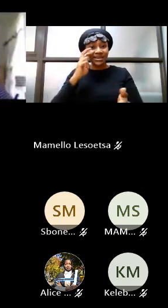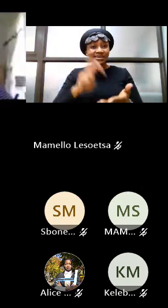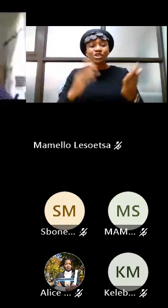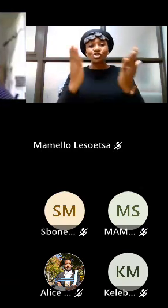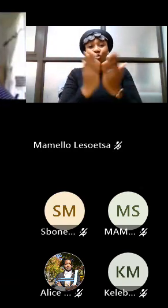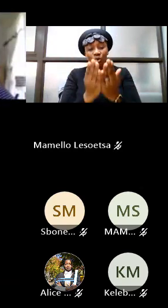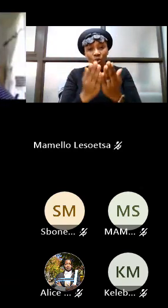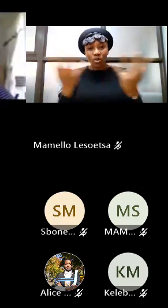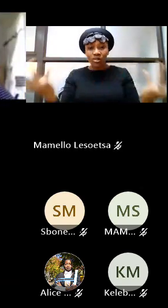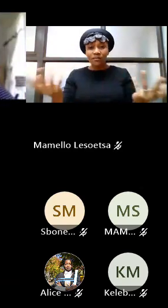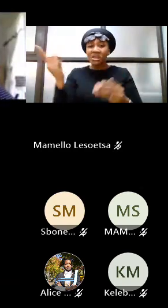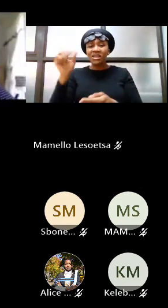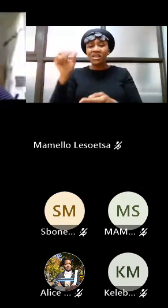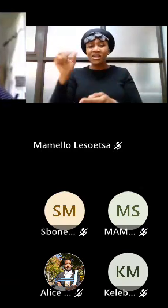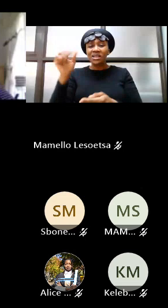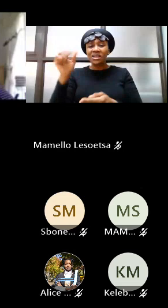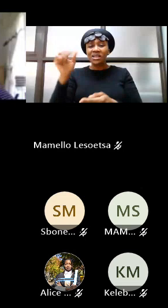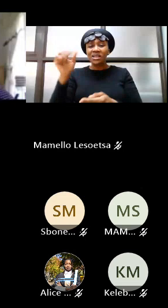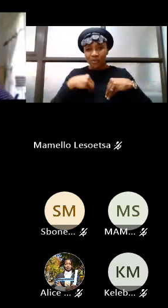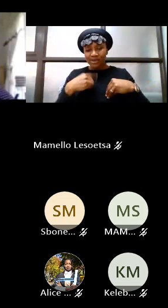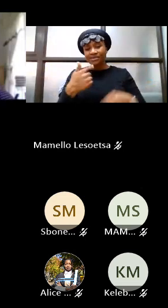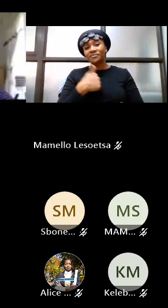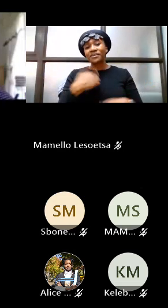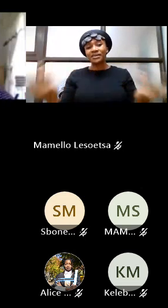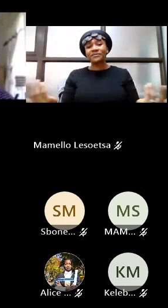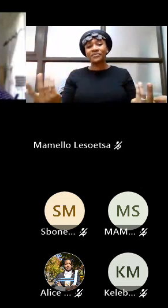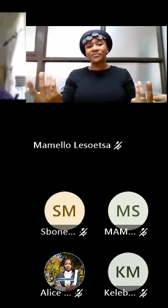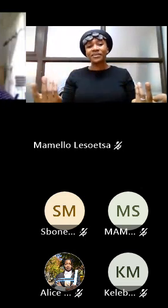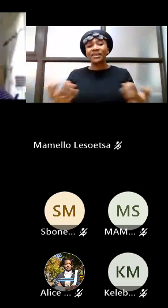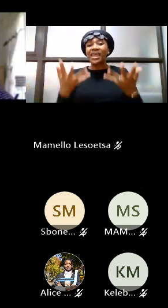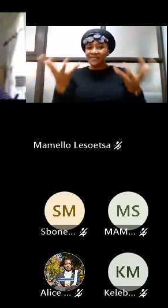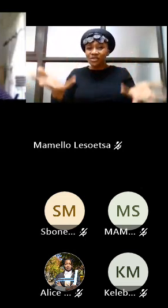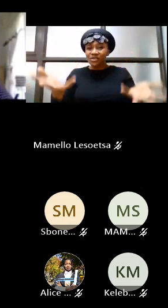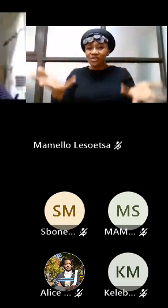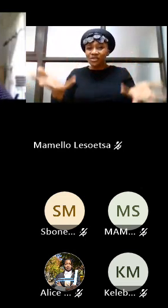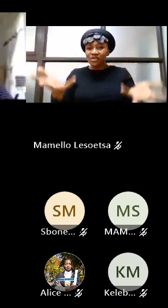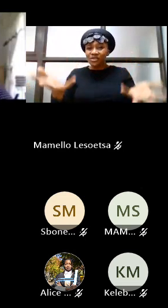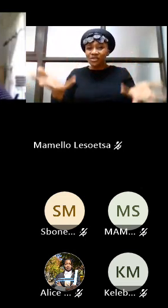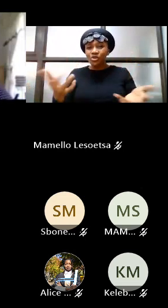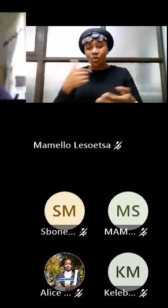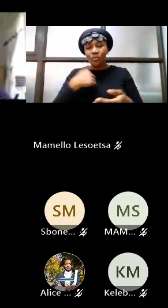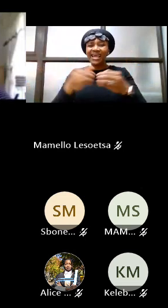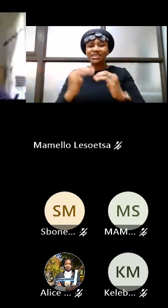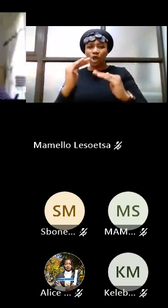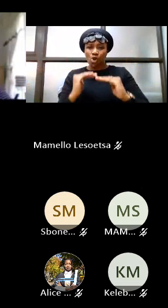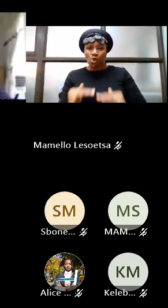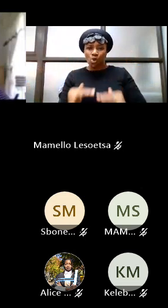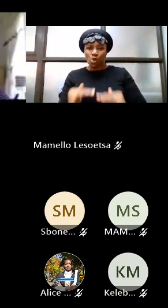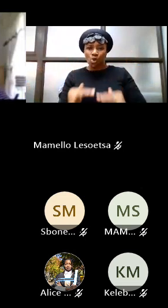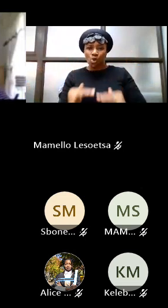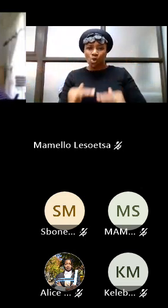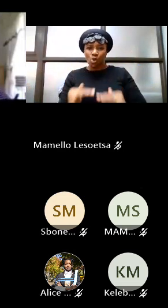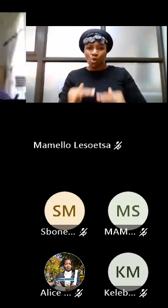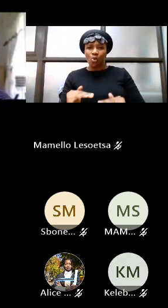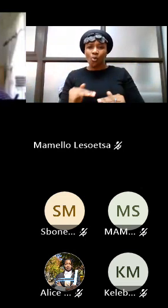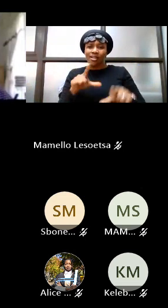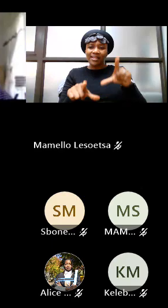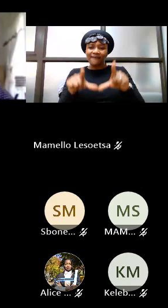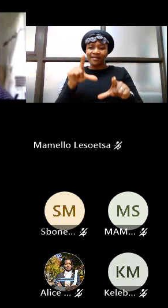accommodate for me, even though I just needed a class on the lower level or something as simple. But I think as you learn in disability